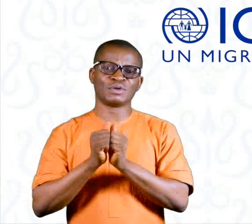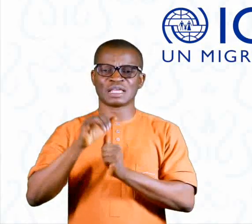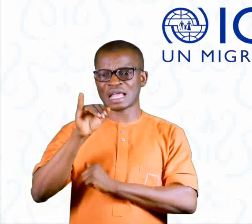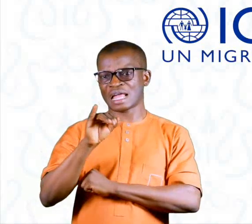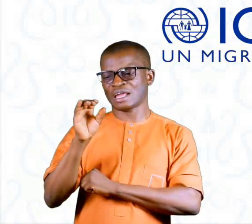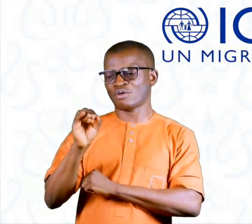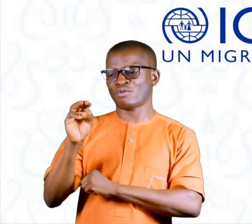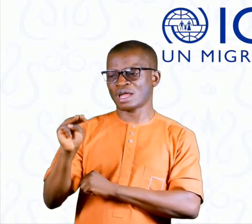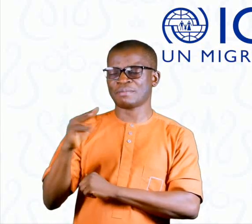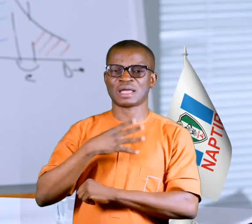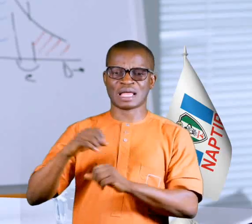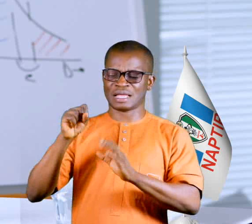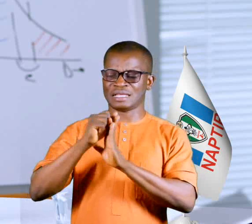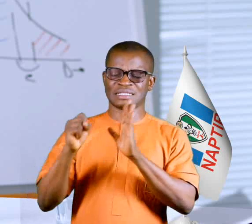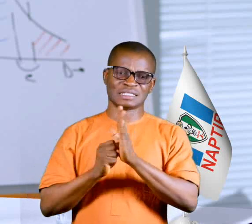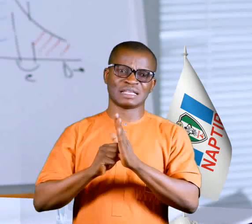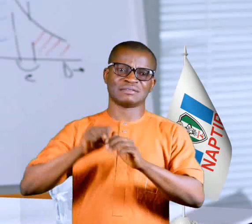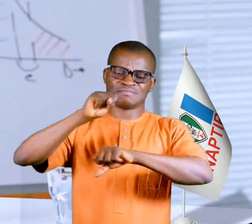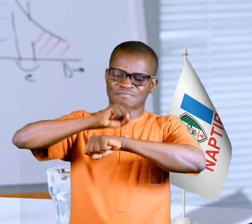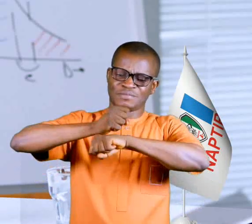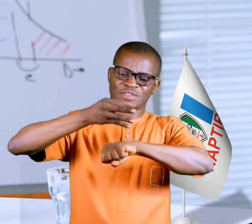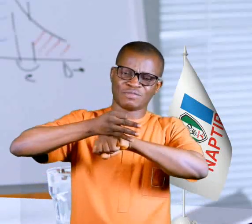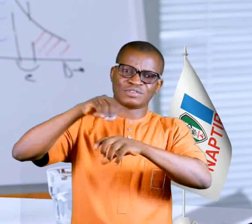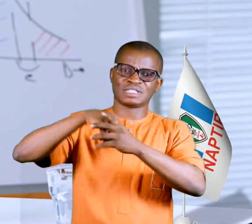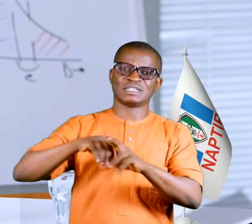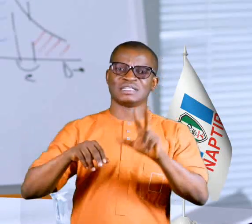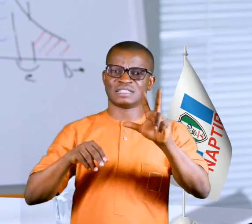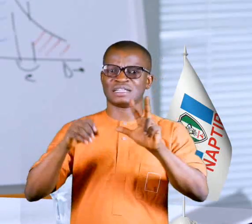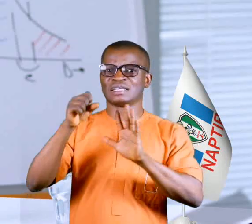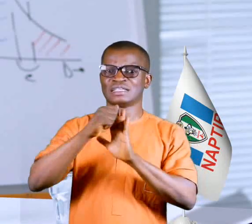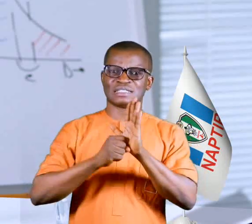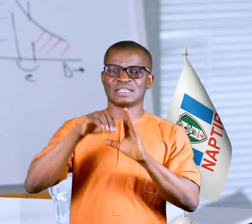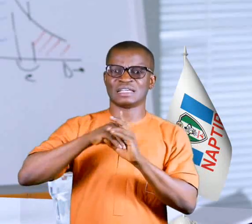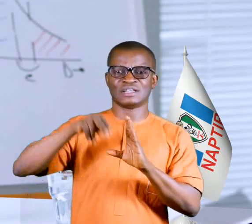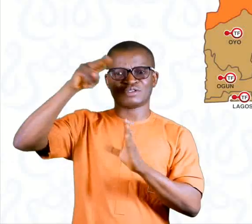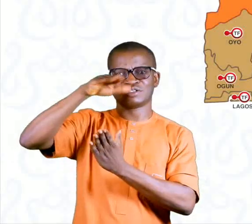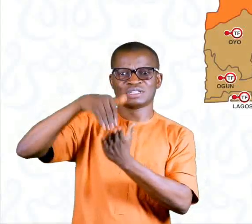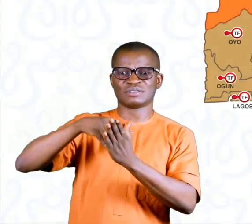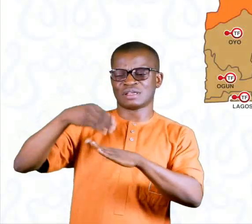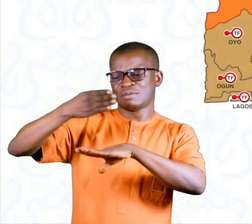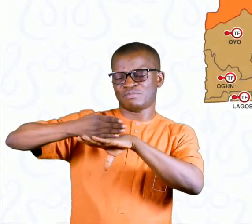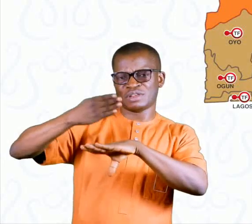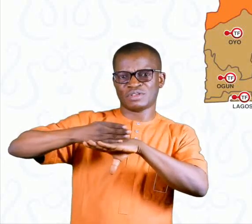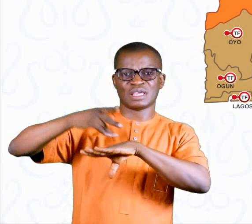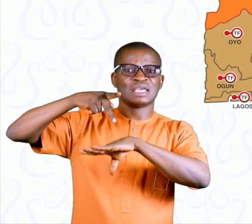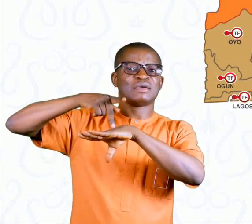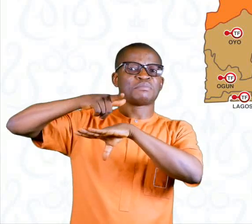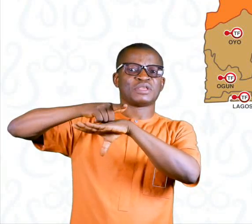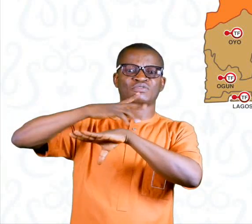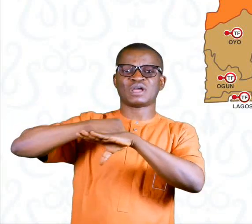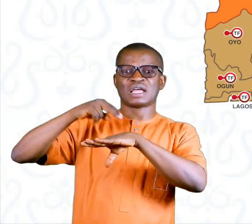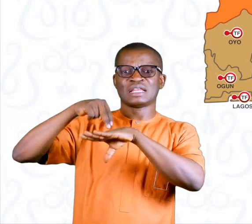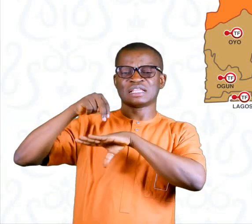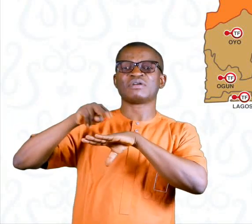and state task forces in 3 states in the North Central, Benue, Plateau,